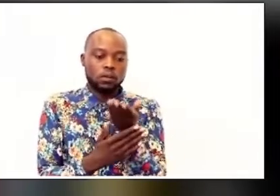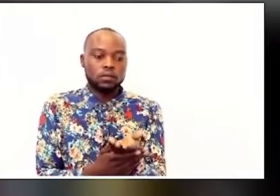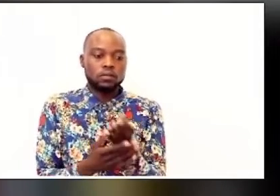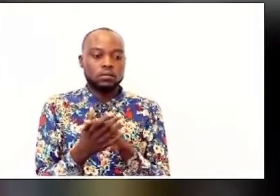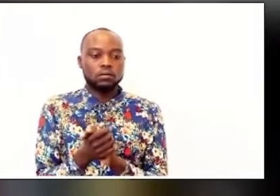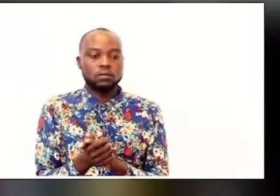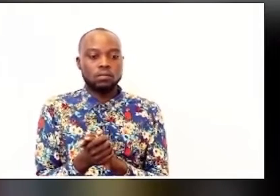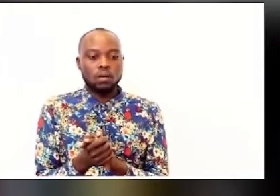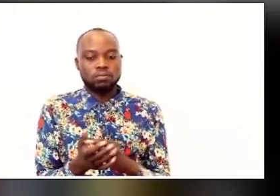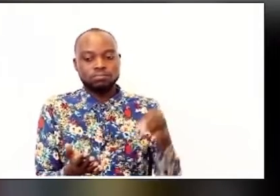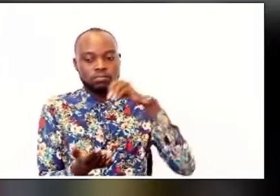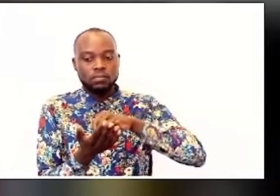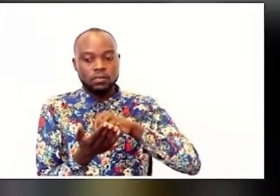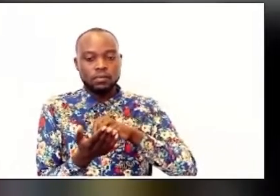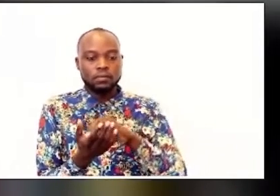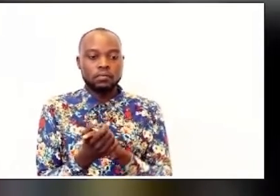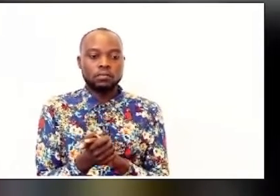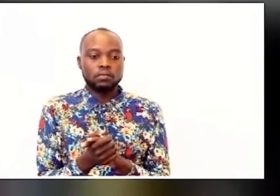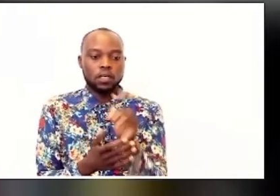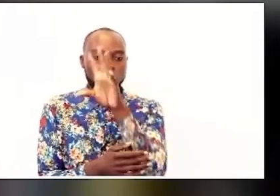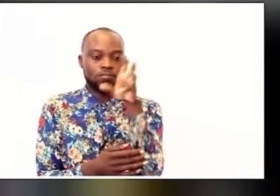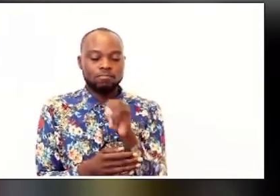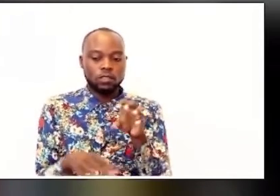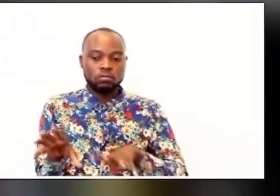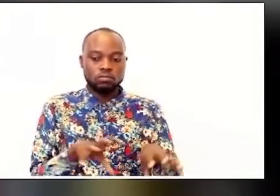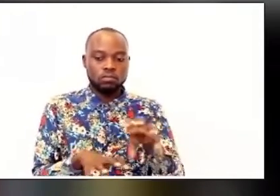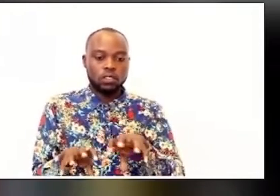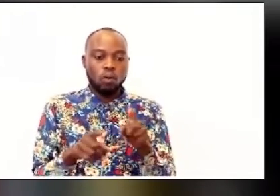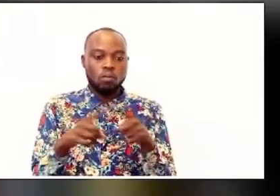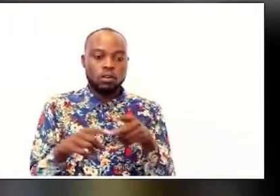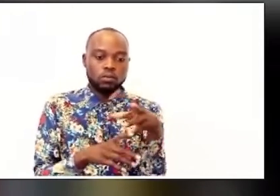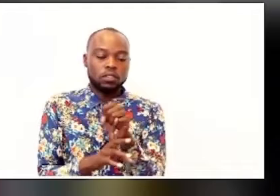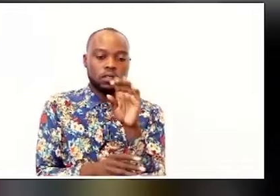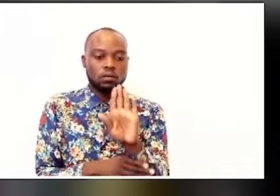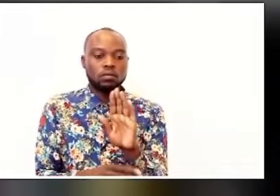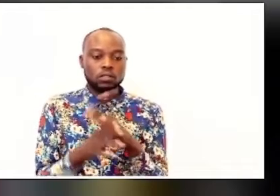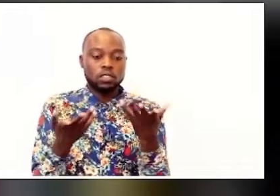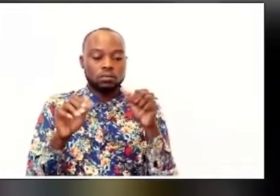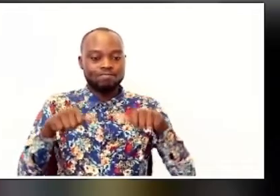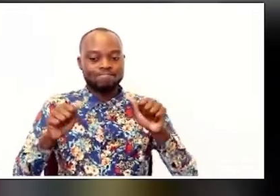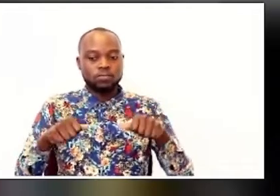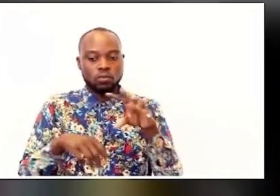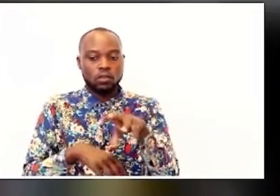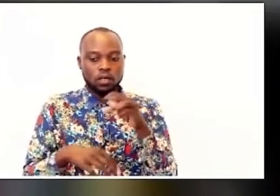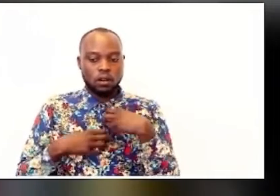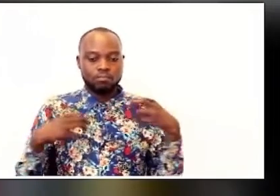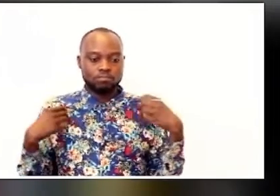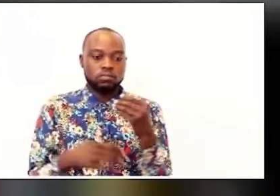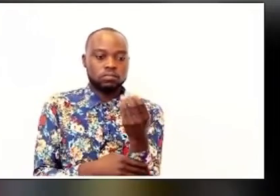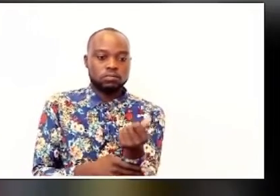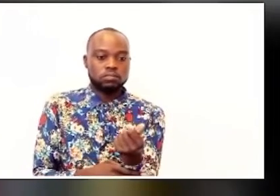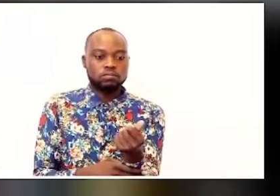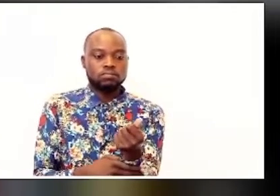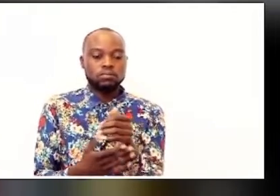the complementarity, of African resources and capabilities, and that allows us to take advantage of economies at scale within